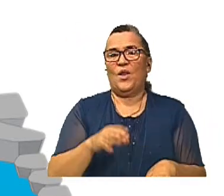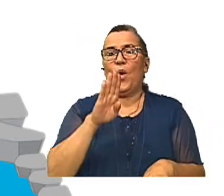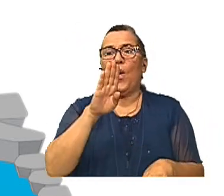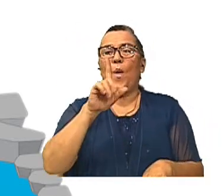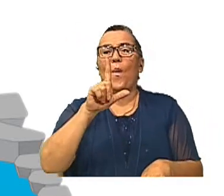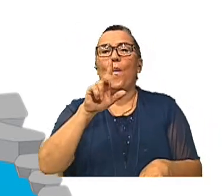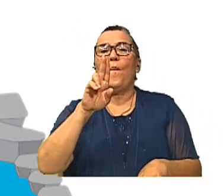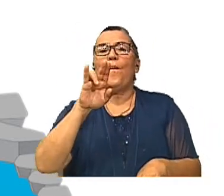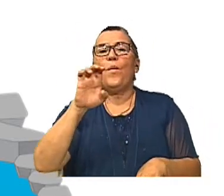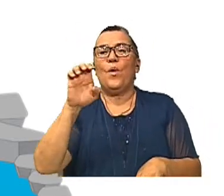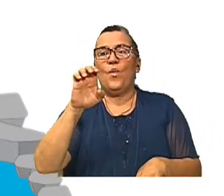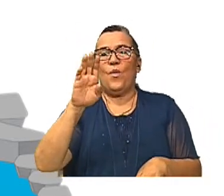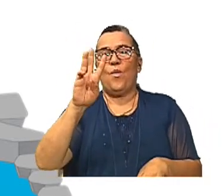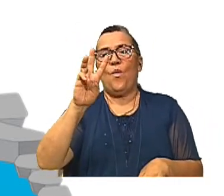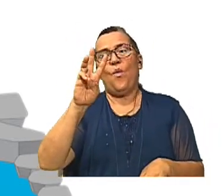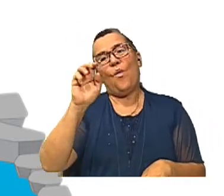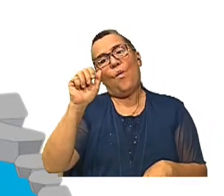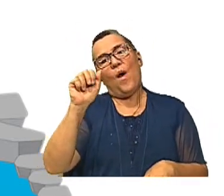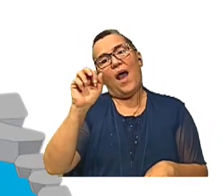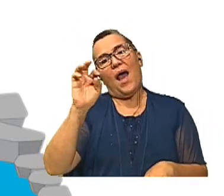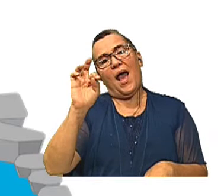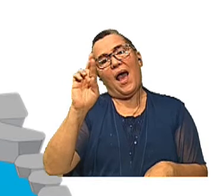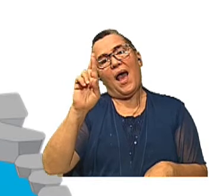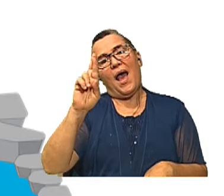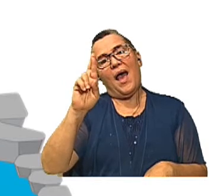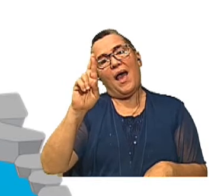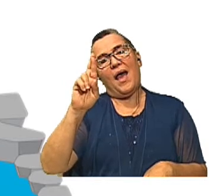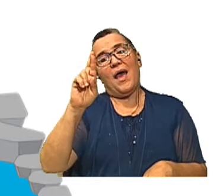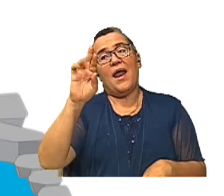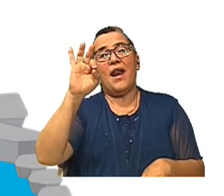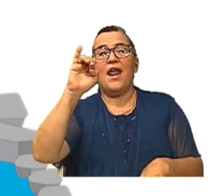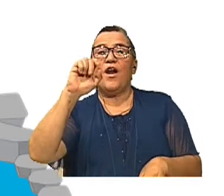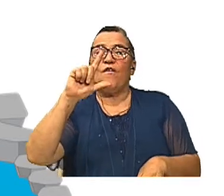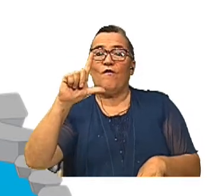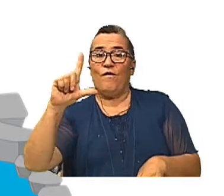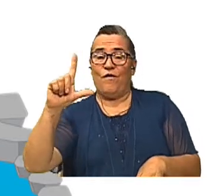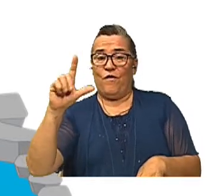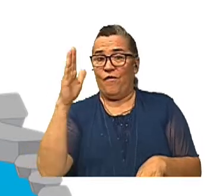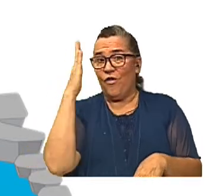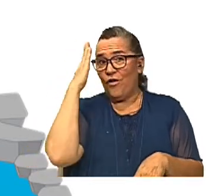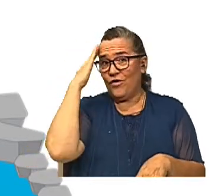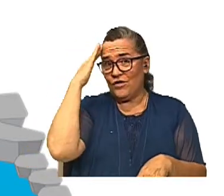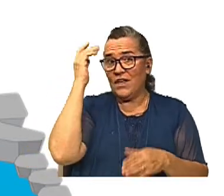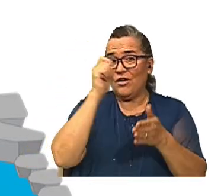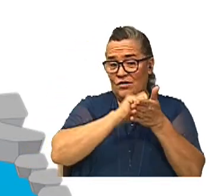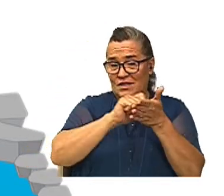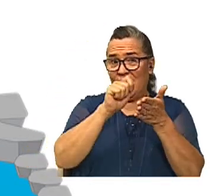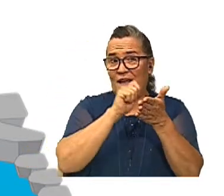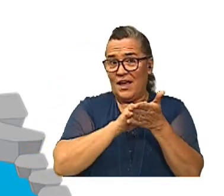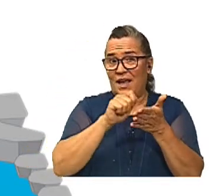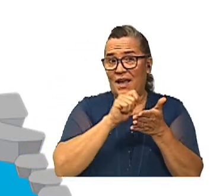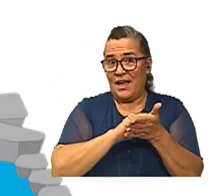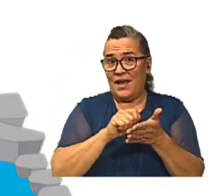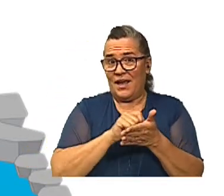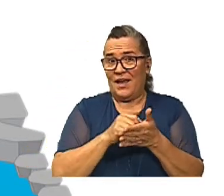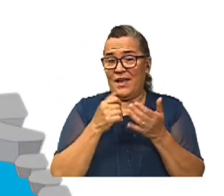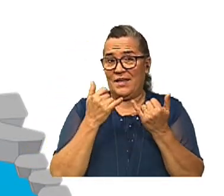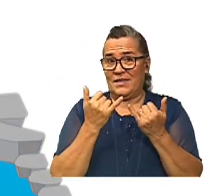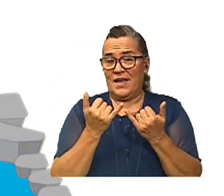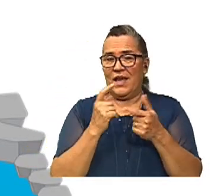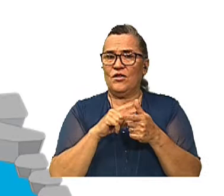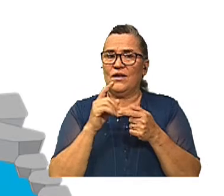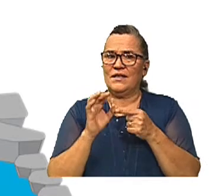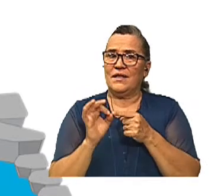Okay, I know, sorry, that you took notes already. Now, the